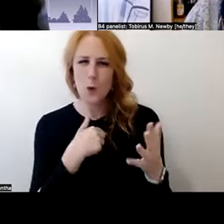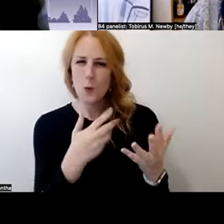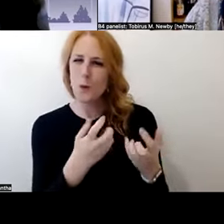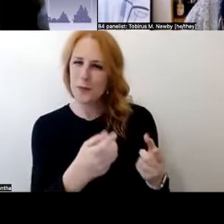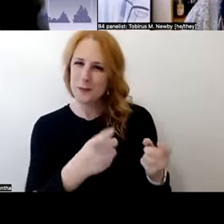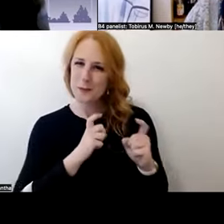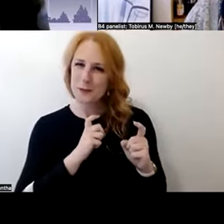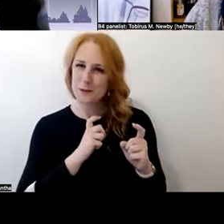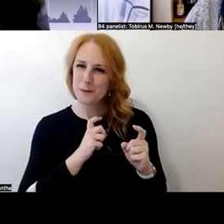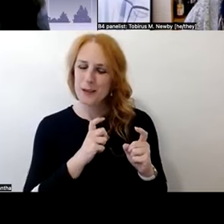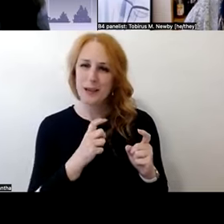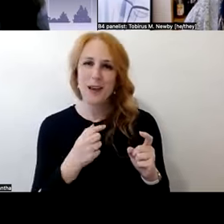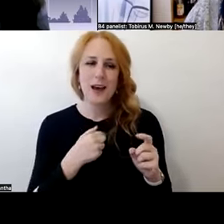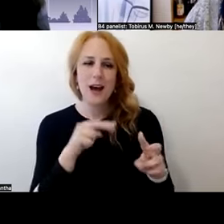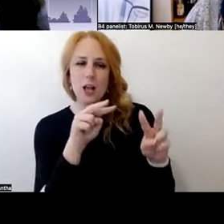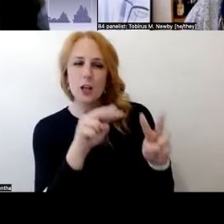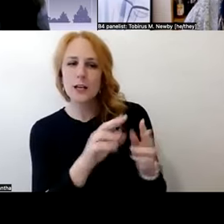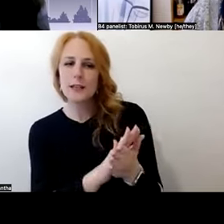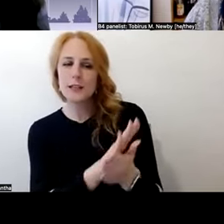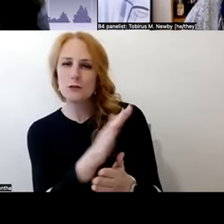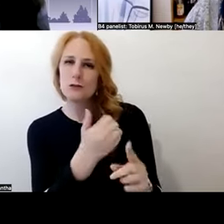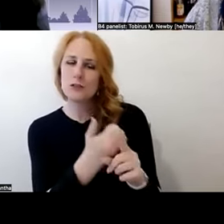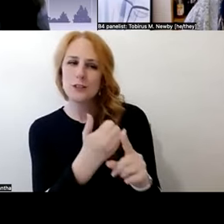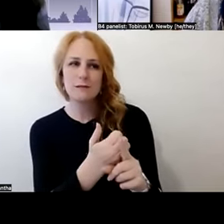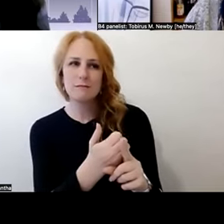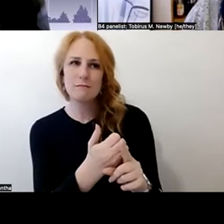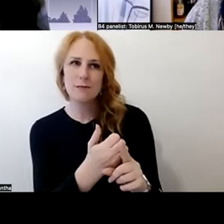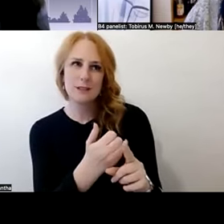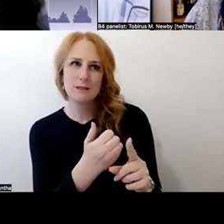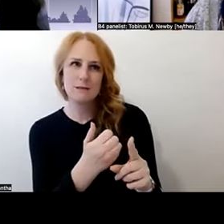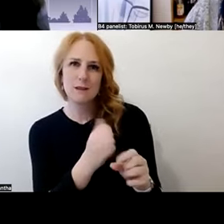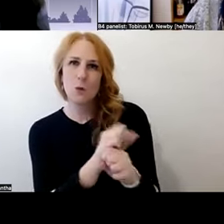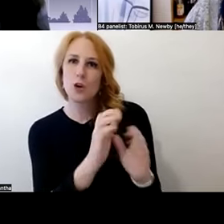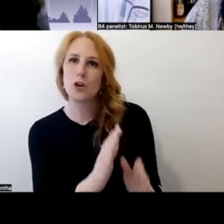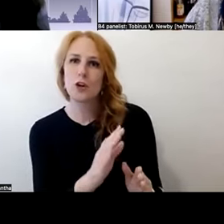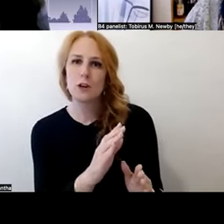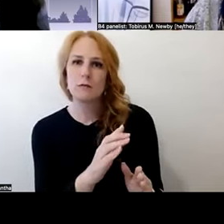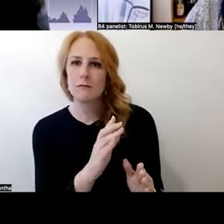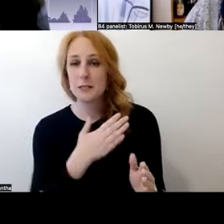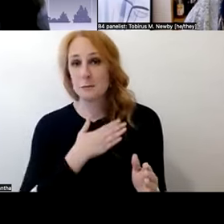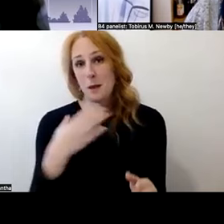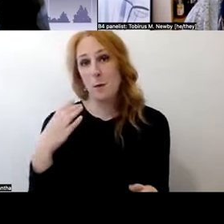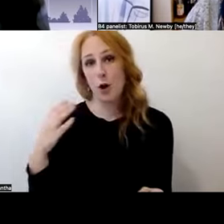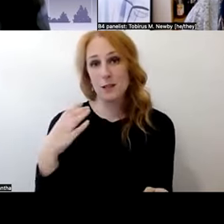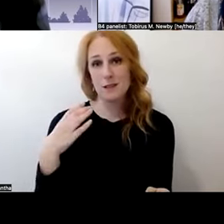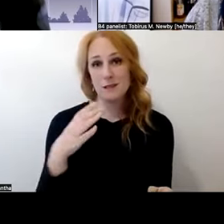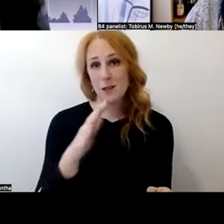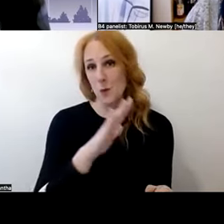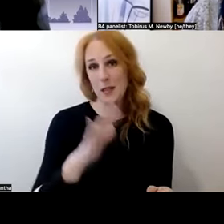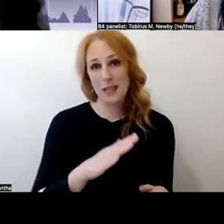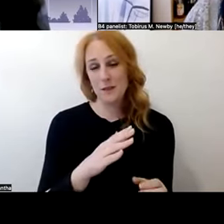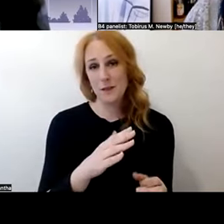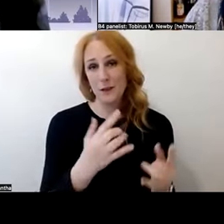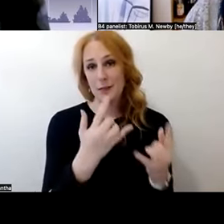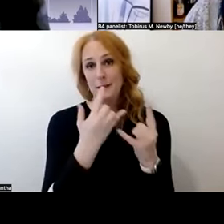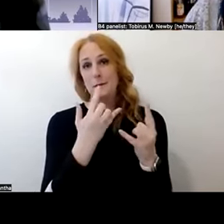I relate to the institution as a worker. The UC is my boss and it will never love me back. And the people in my life with whom I